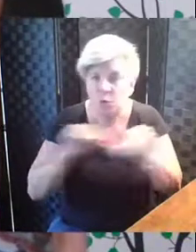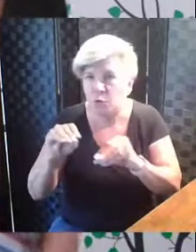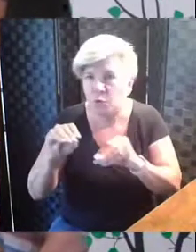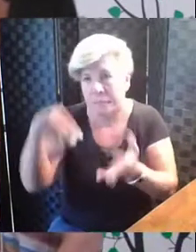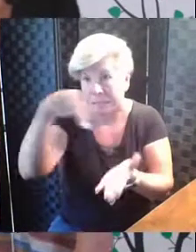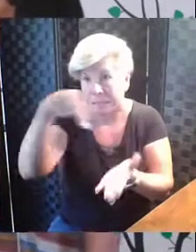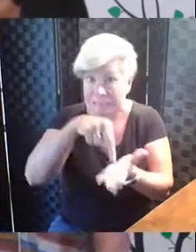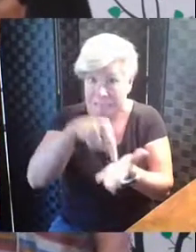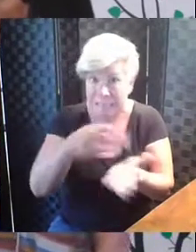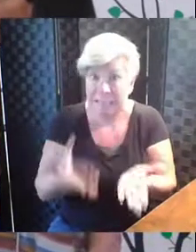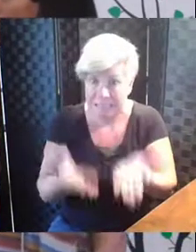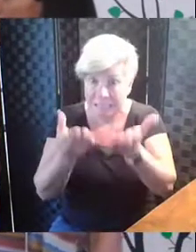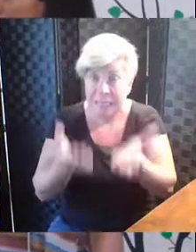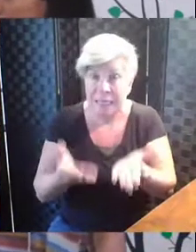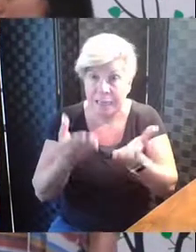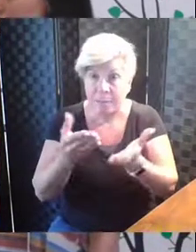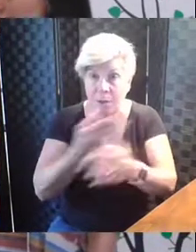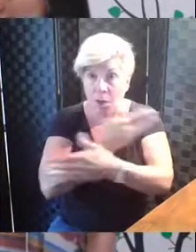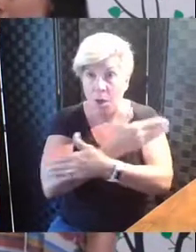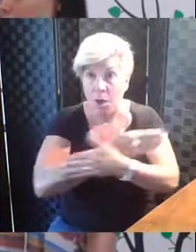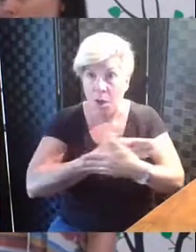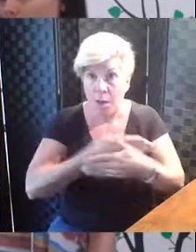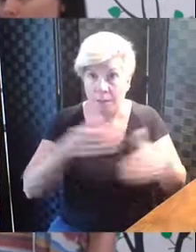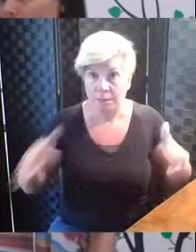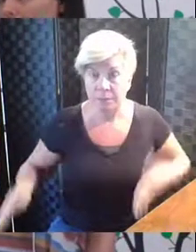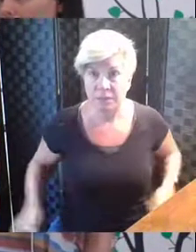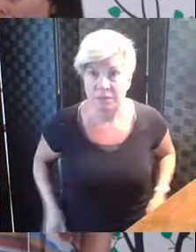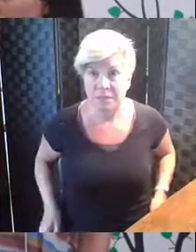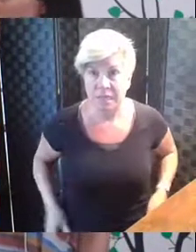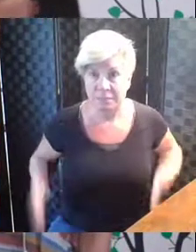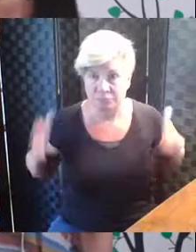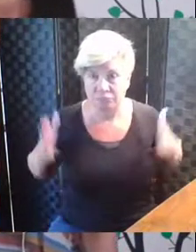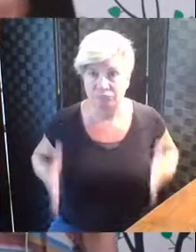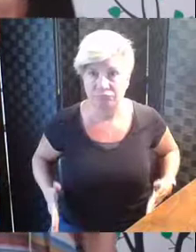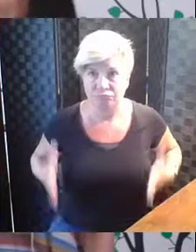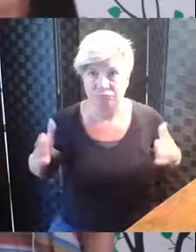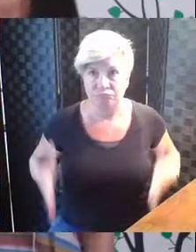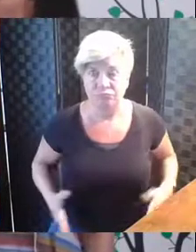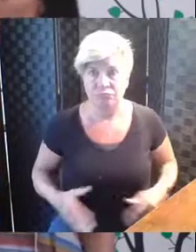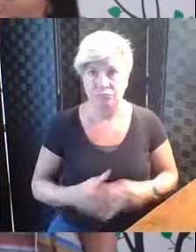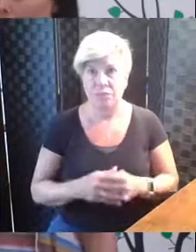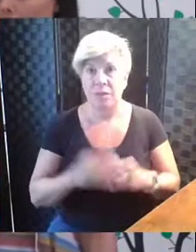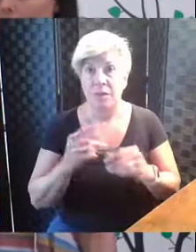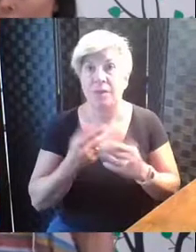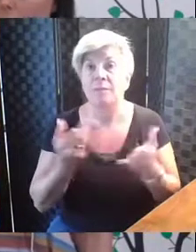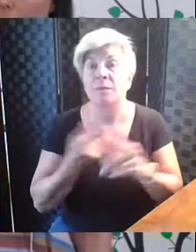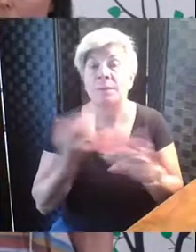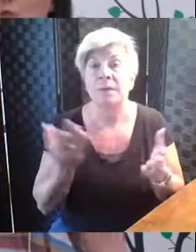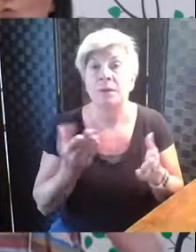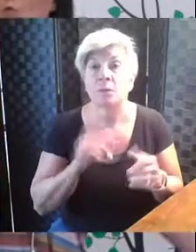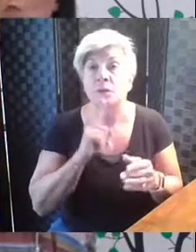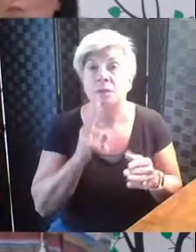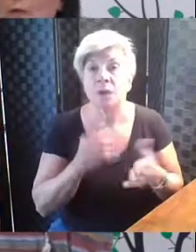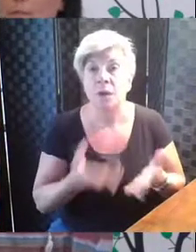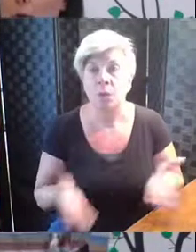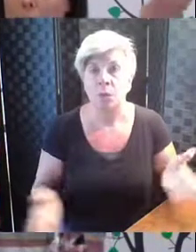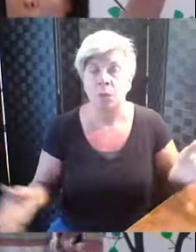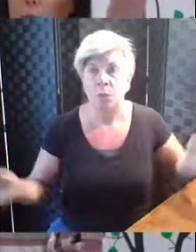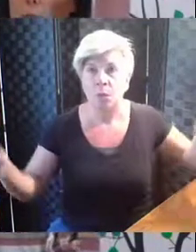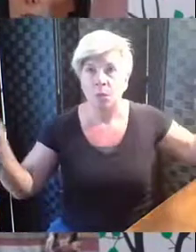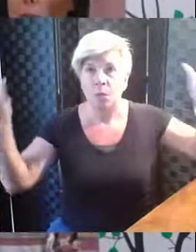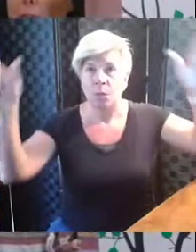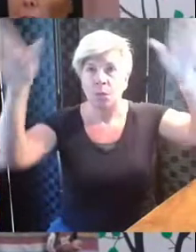up, and then your arms are going to be at your sides. We're going to go from here, and we're actually going to sweep